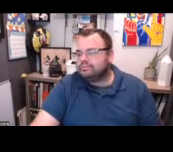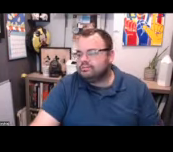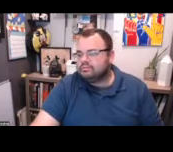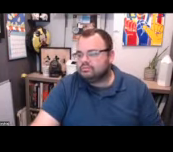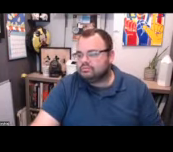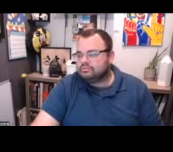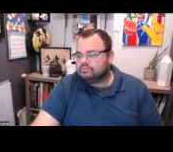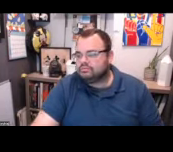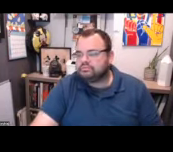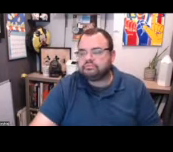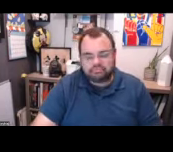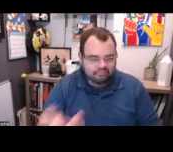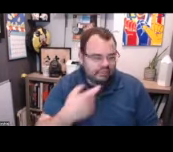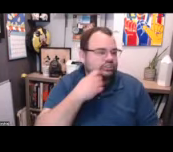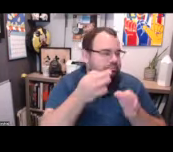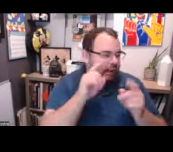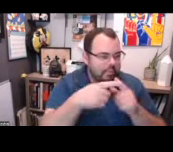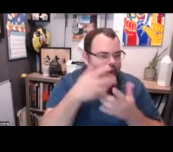Okay, we'll move on.